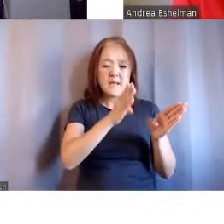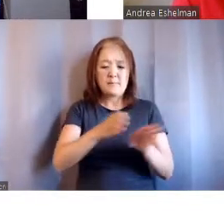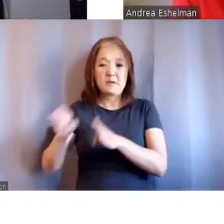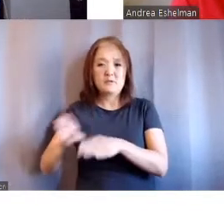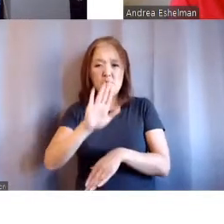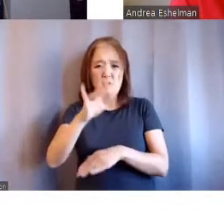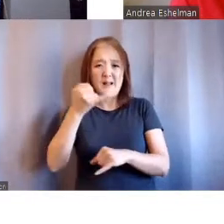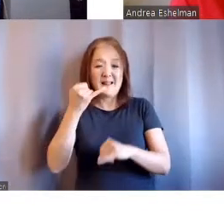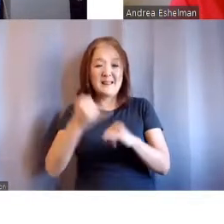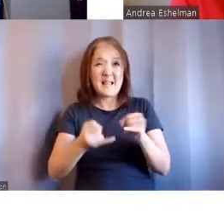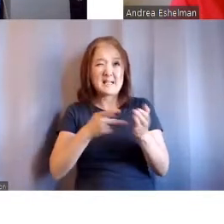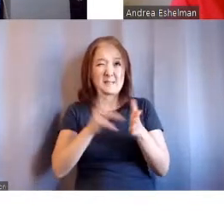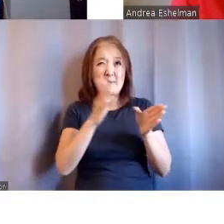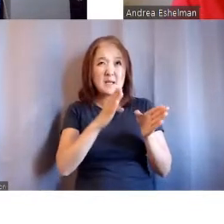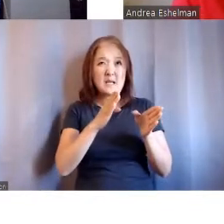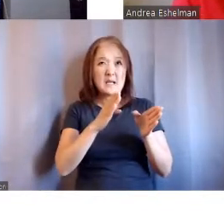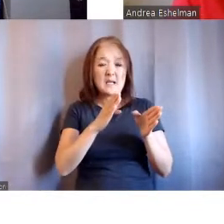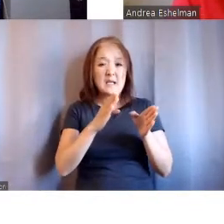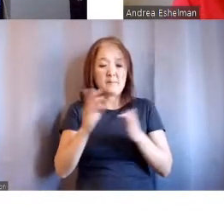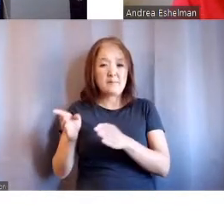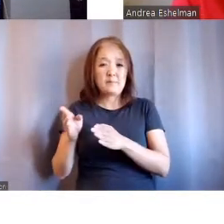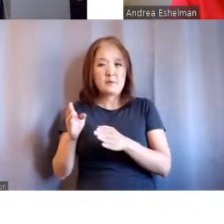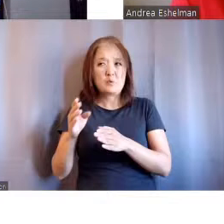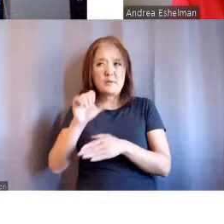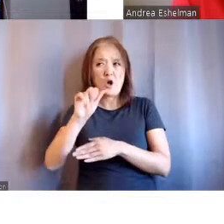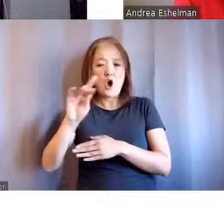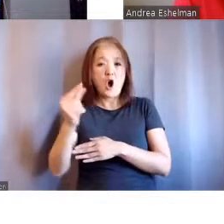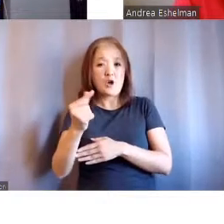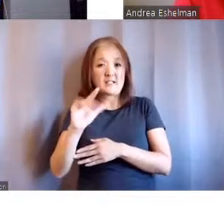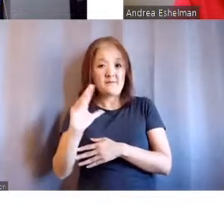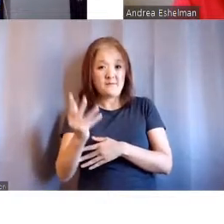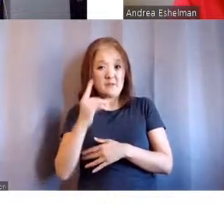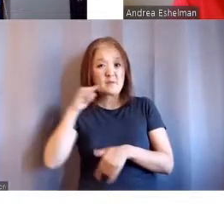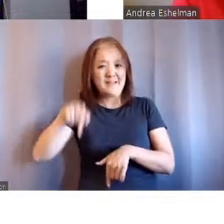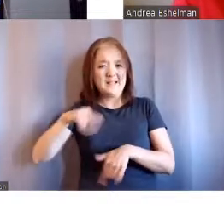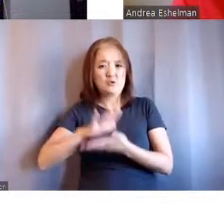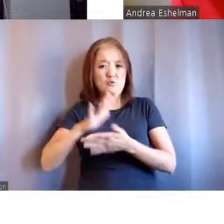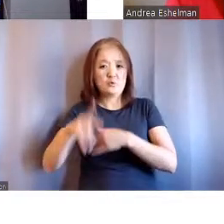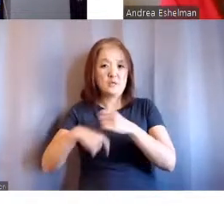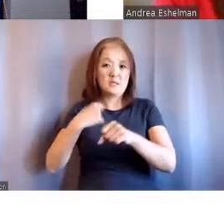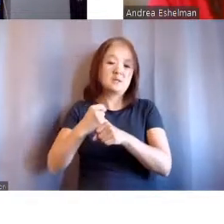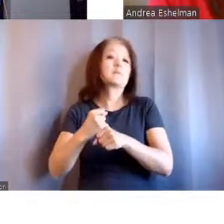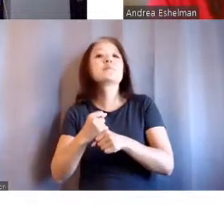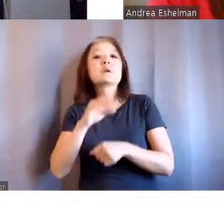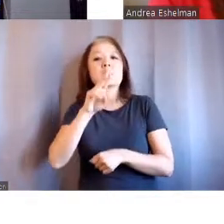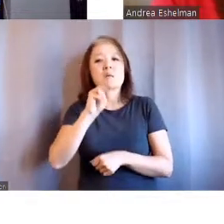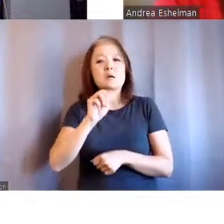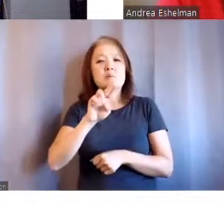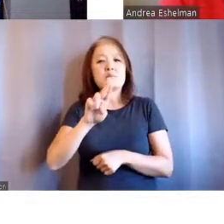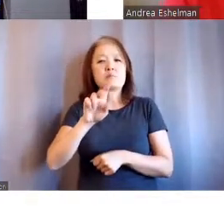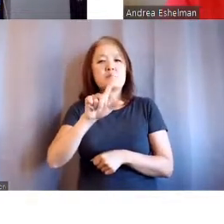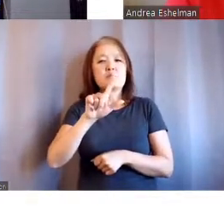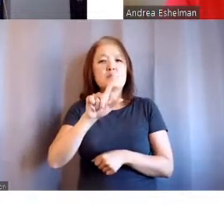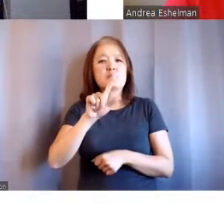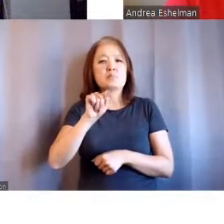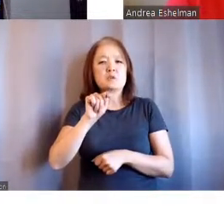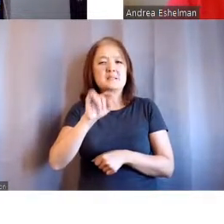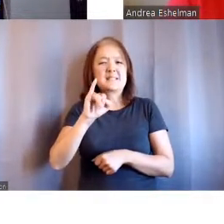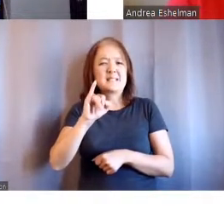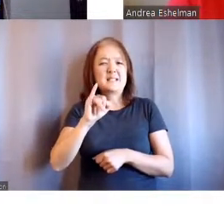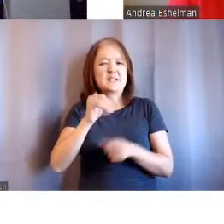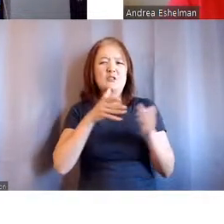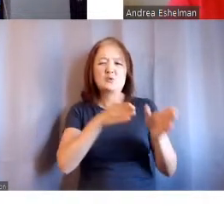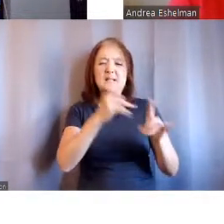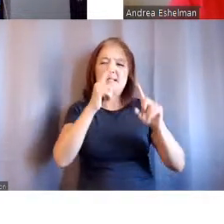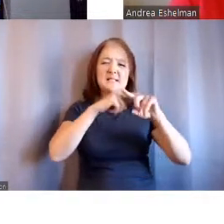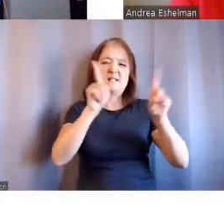period for this school year will be August 5th. I will note that multi-track is slightly different. They are two